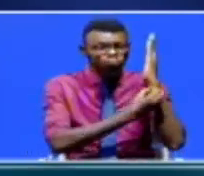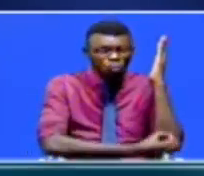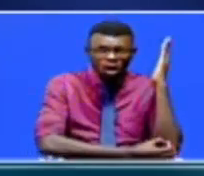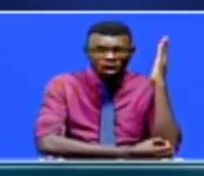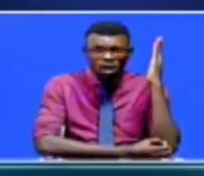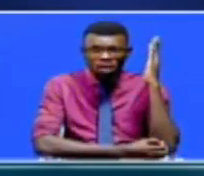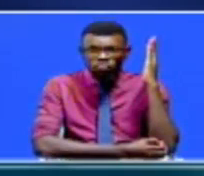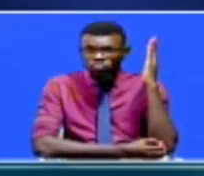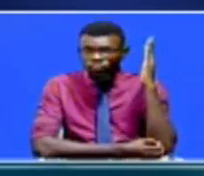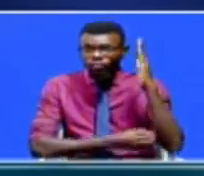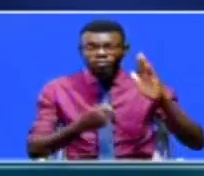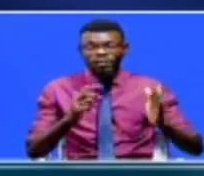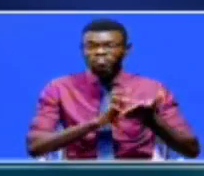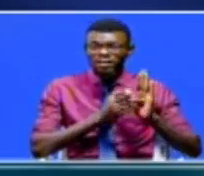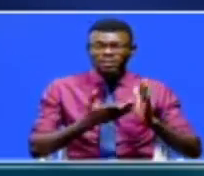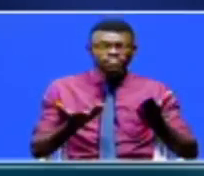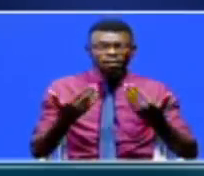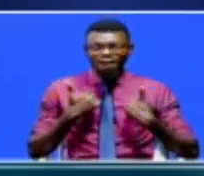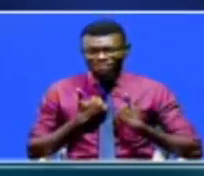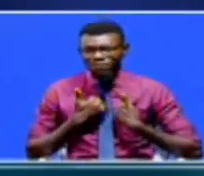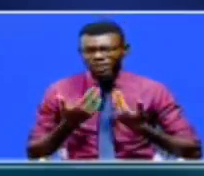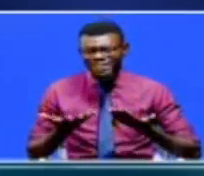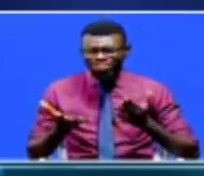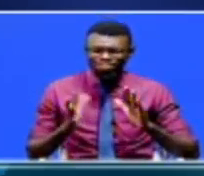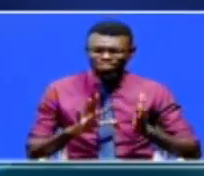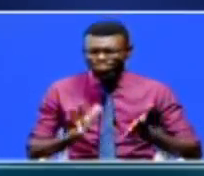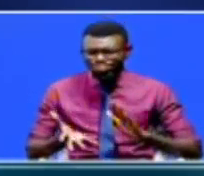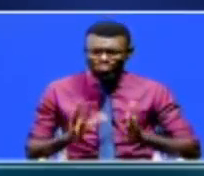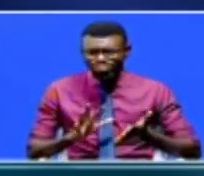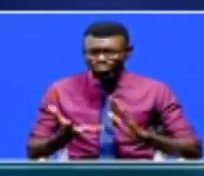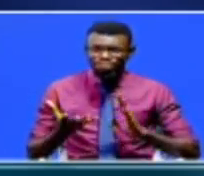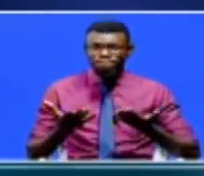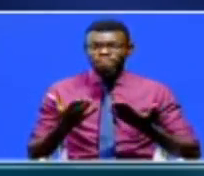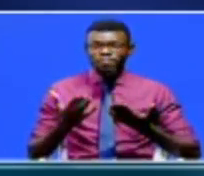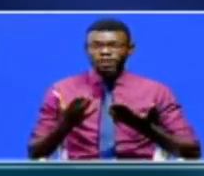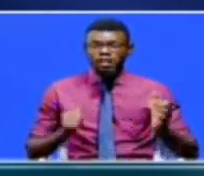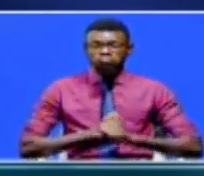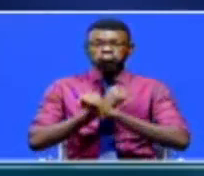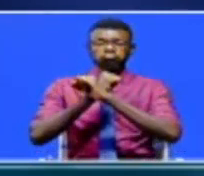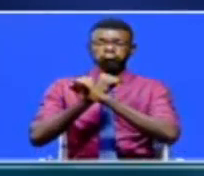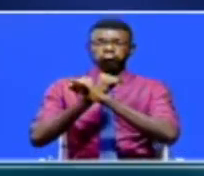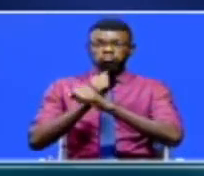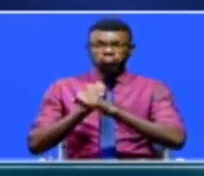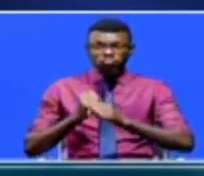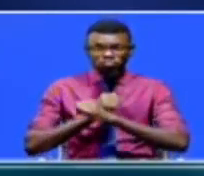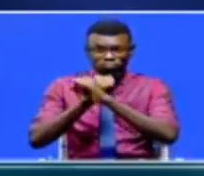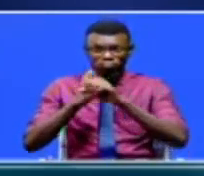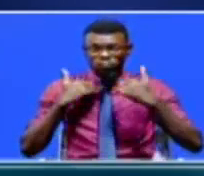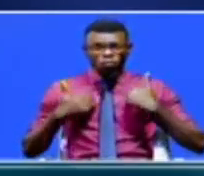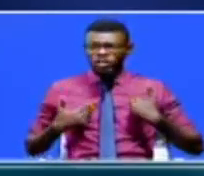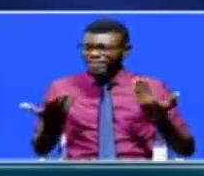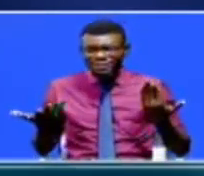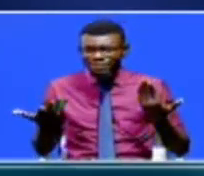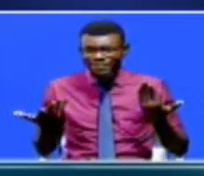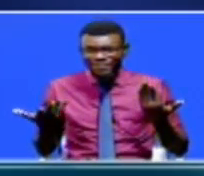they tend to have a very mild antibody production, if not no antibody at all. So you